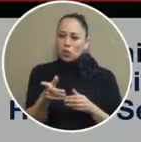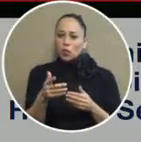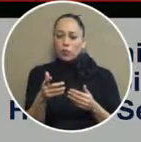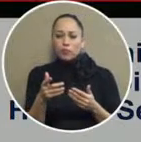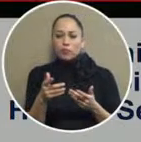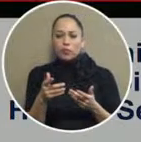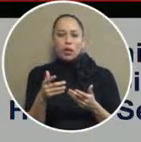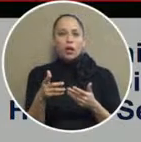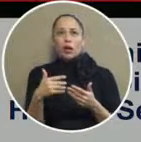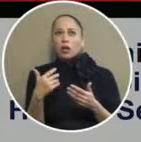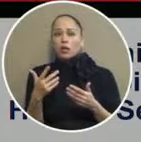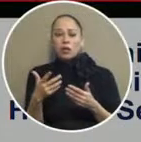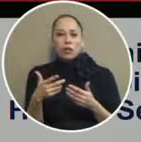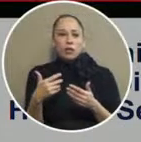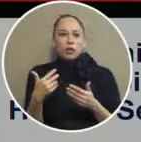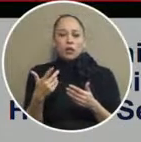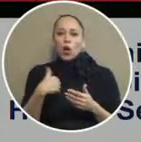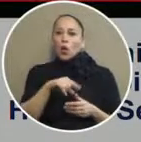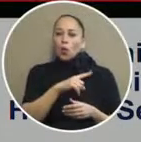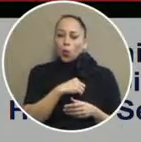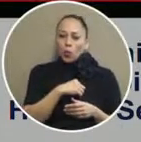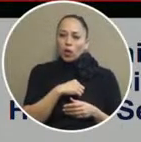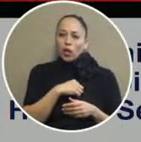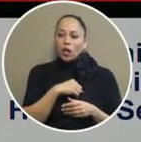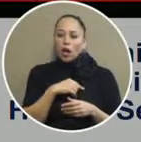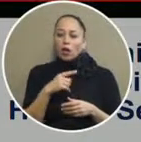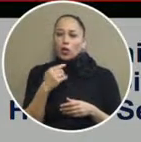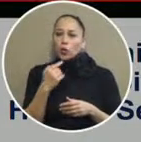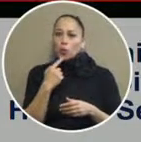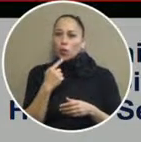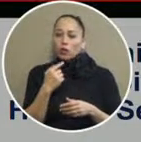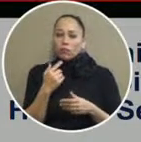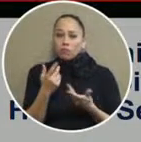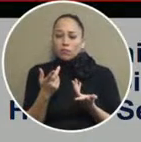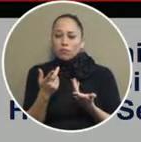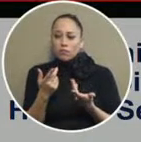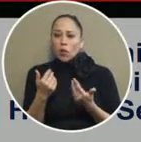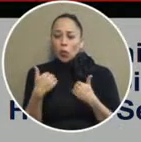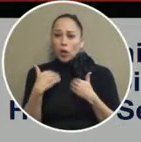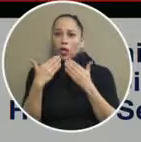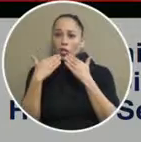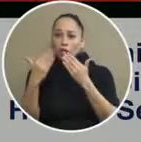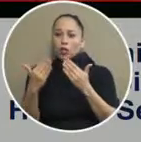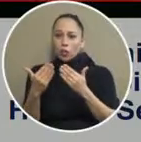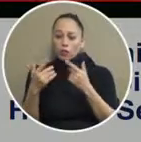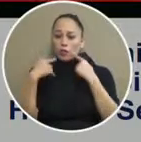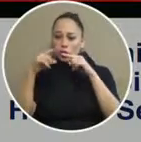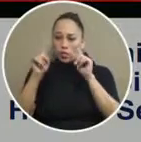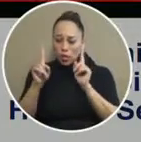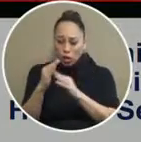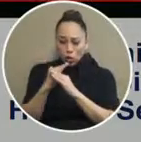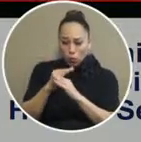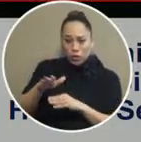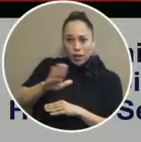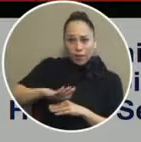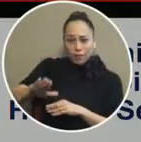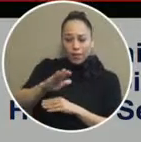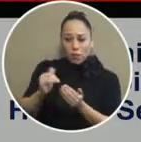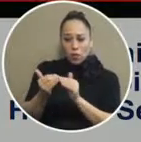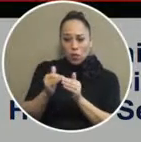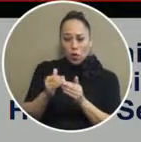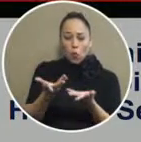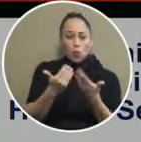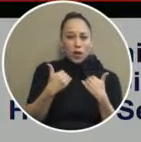occasions, we are really doing well to protect this vulnerable population. We immediately activated